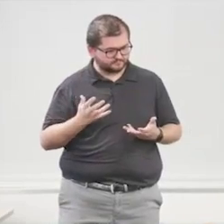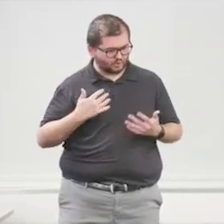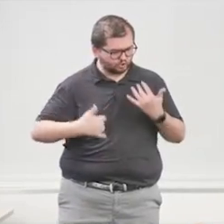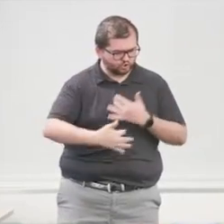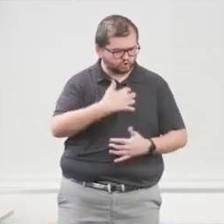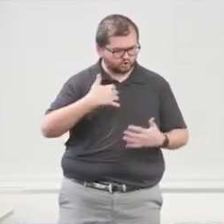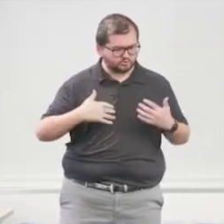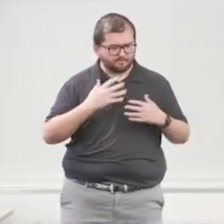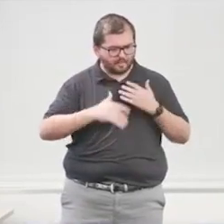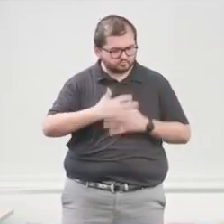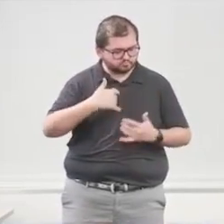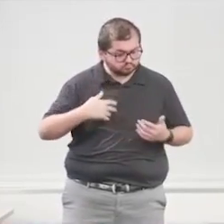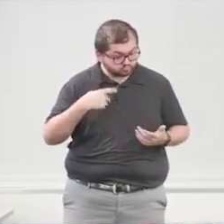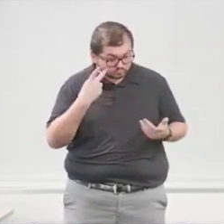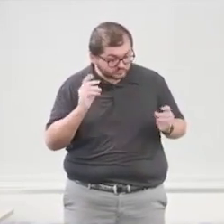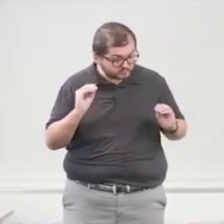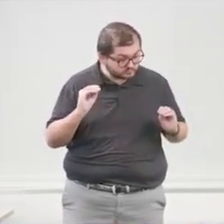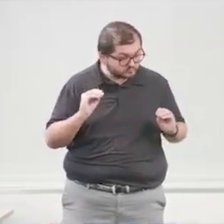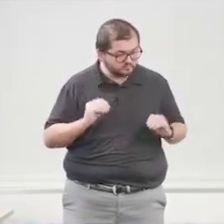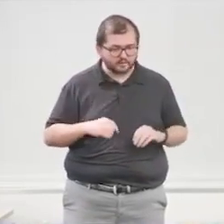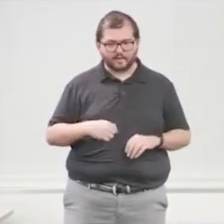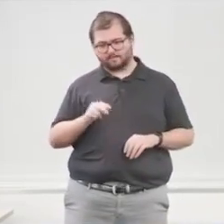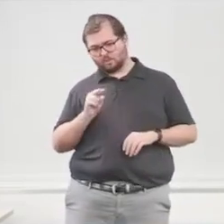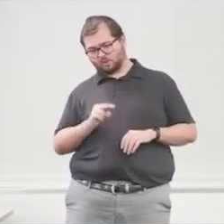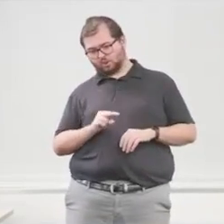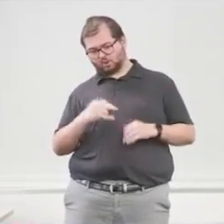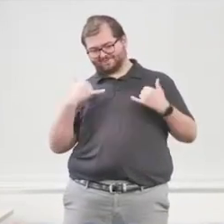circulation. Do I see any bleeding? And I'm like looking at the jacket.